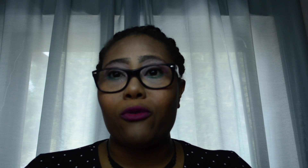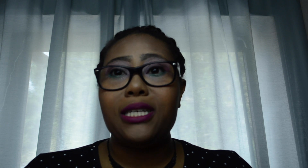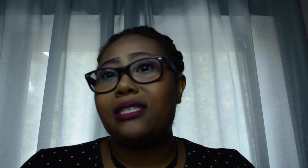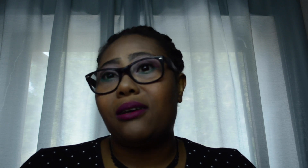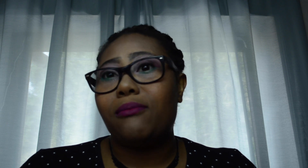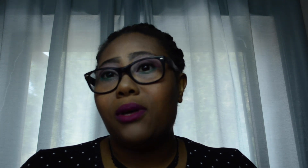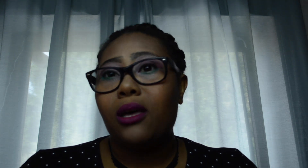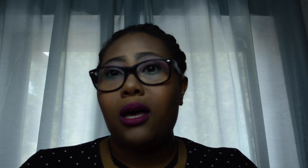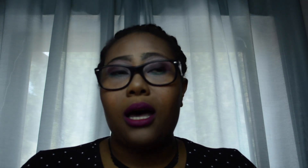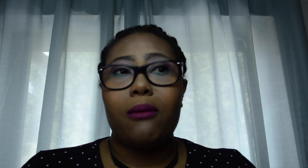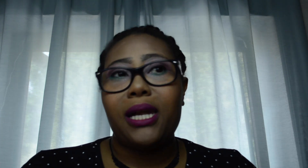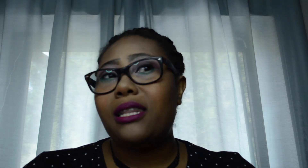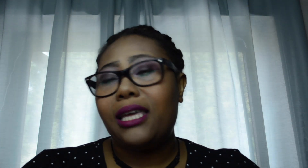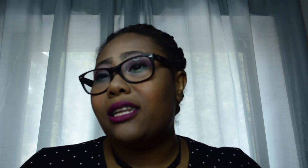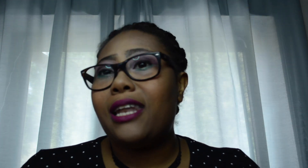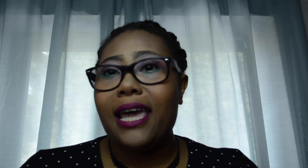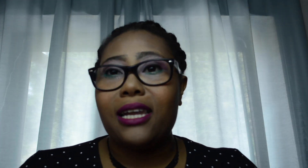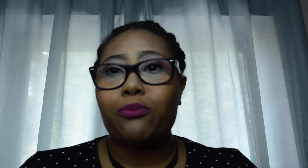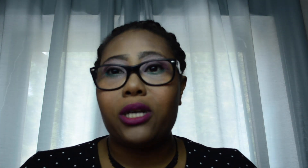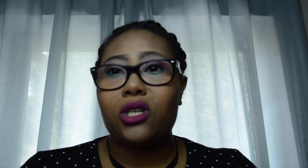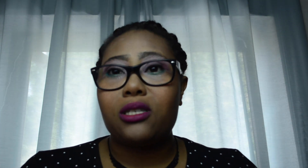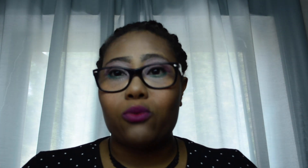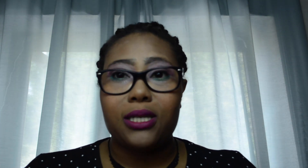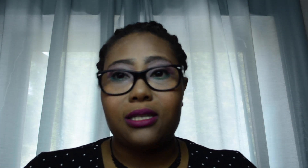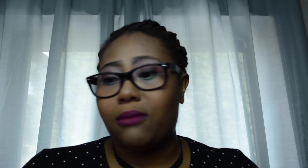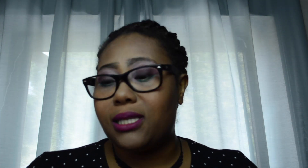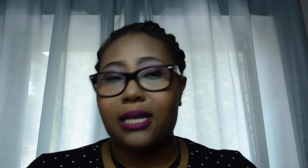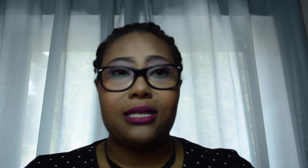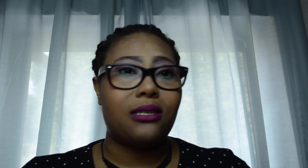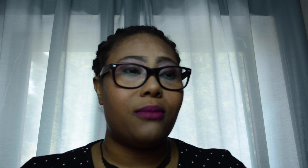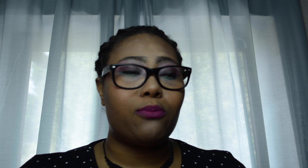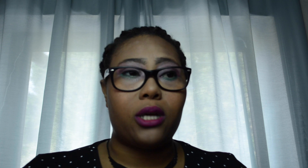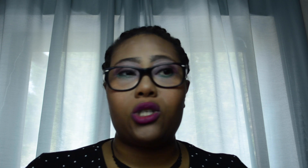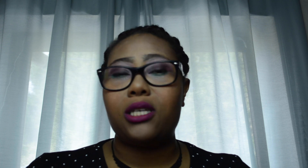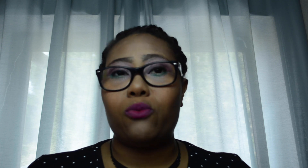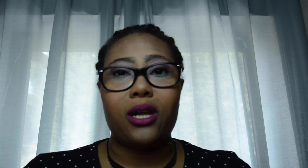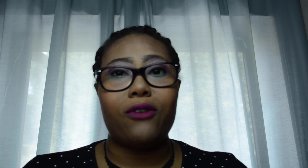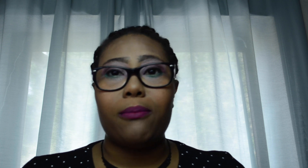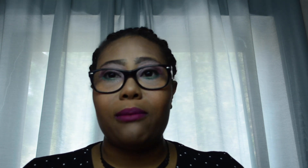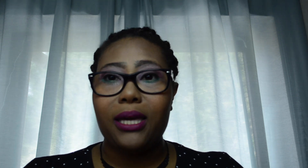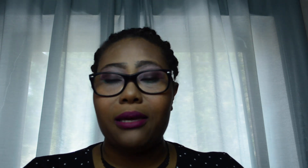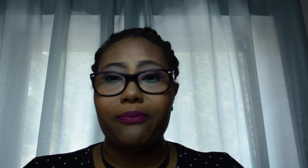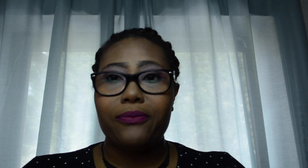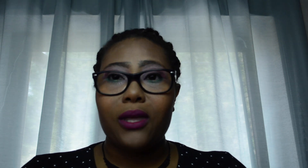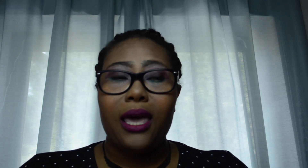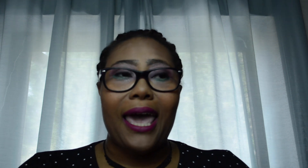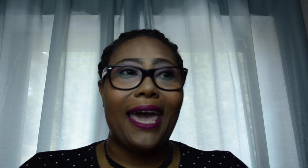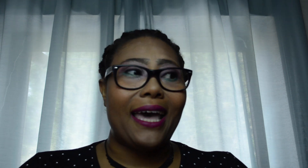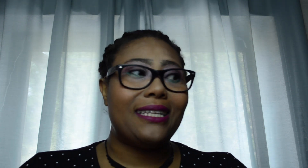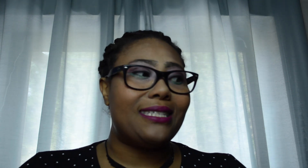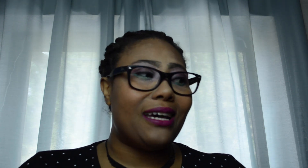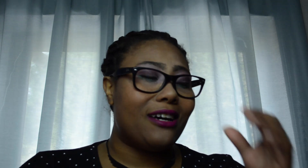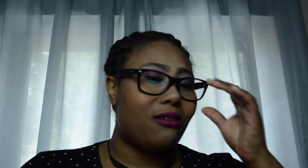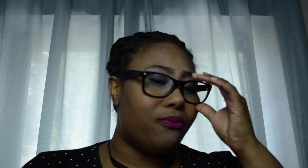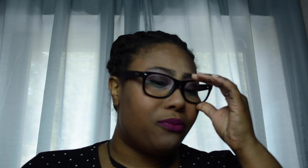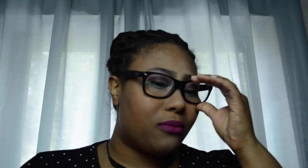form of racism. But at the end of the day, it is prejudice. It's racism, it's sexism, it's prejudice, whatever it might be.